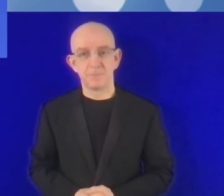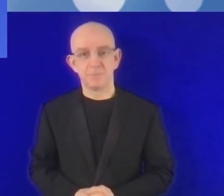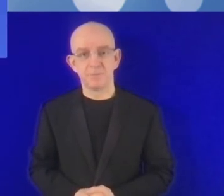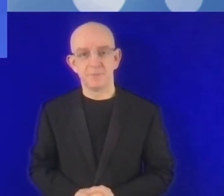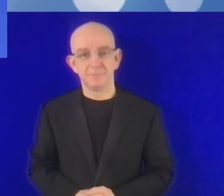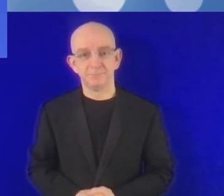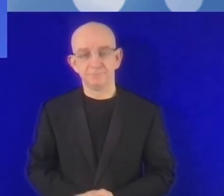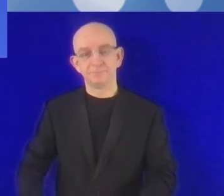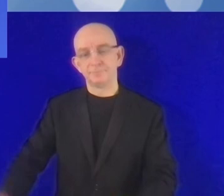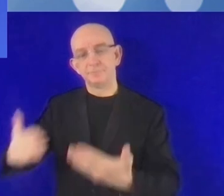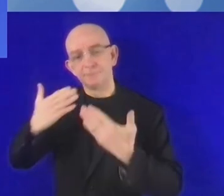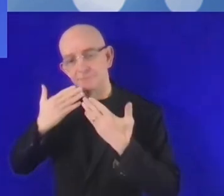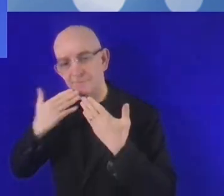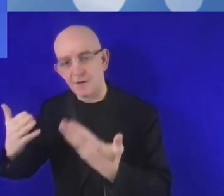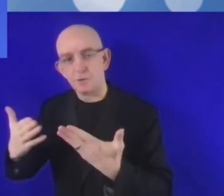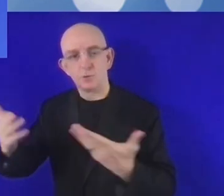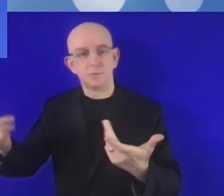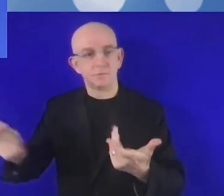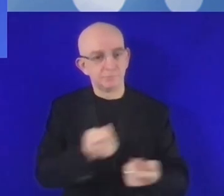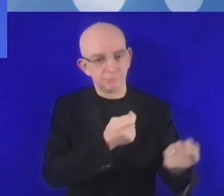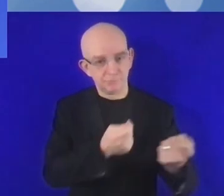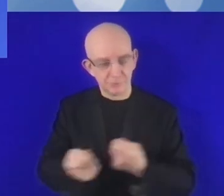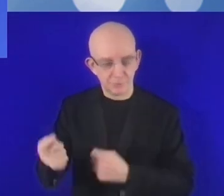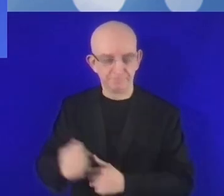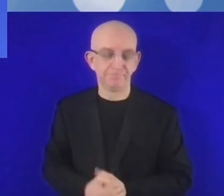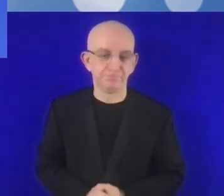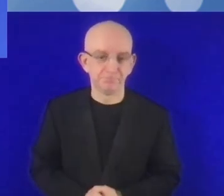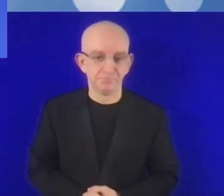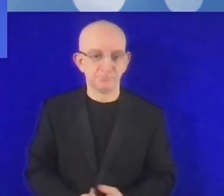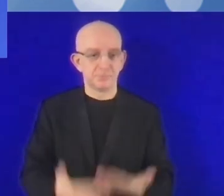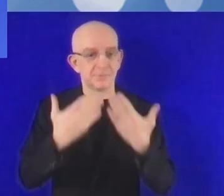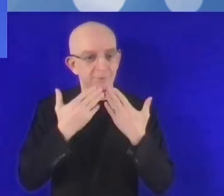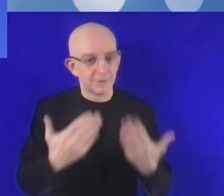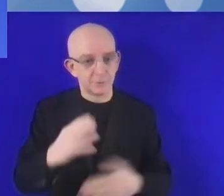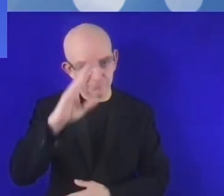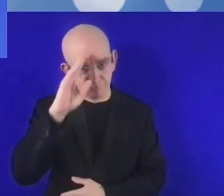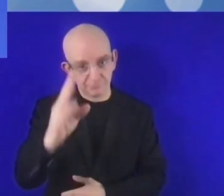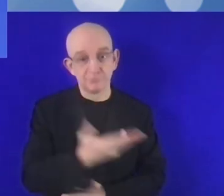Hello, everyone. It is a pleasure for me to be here.